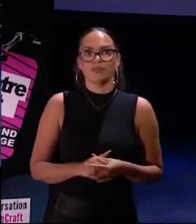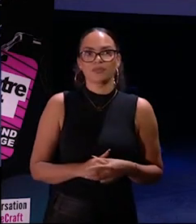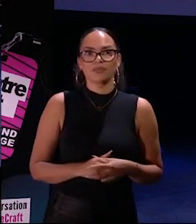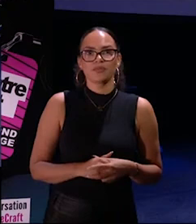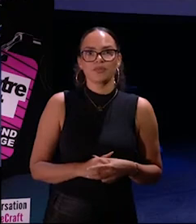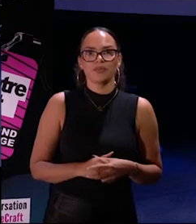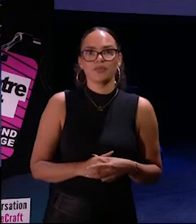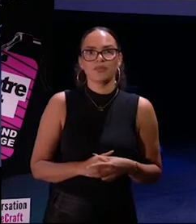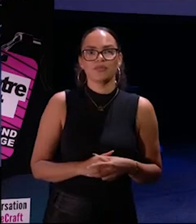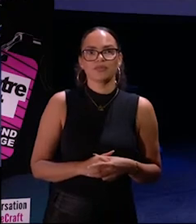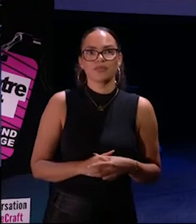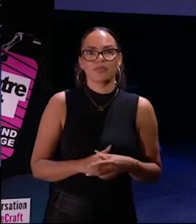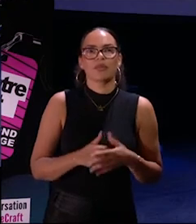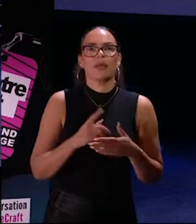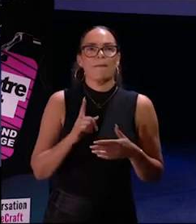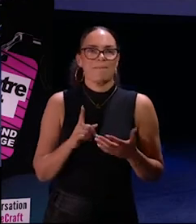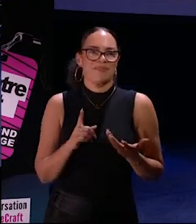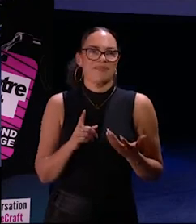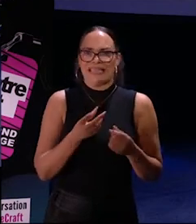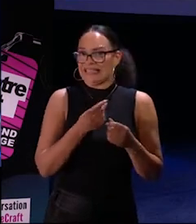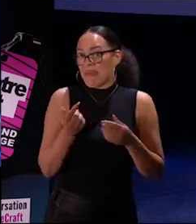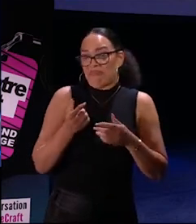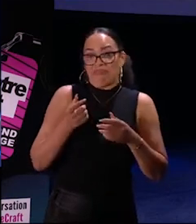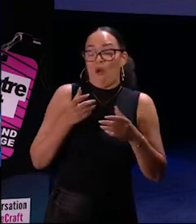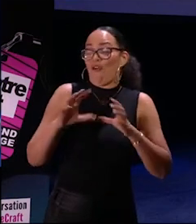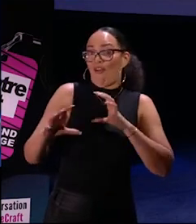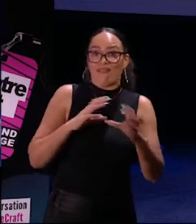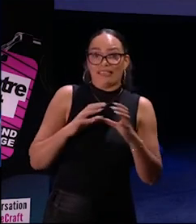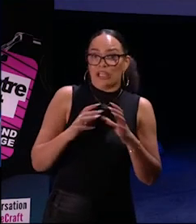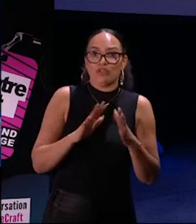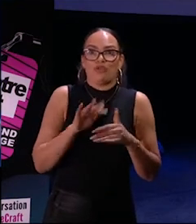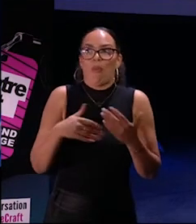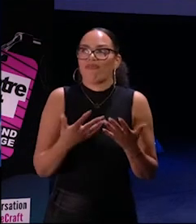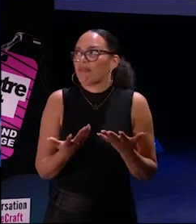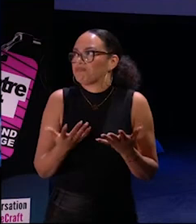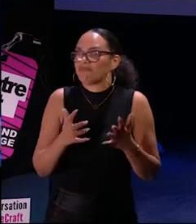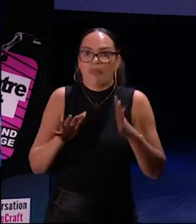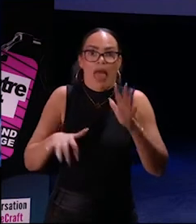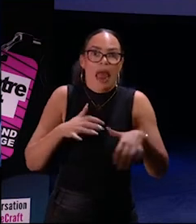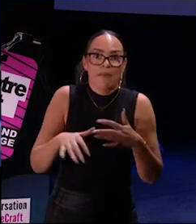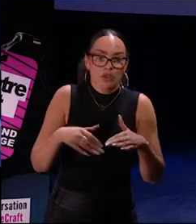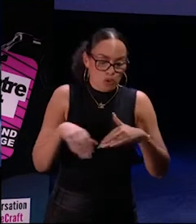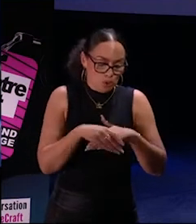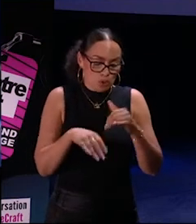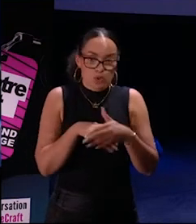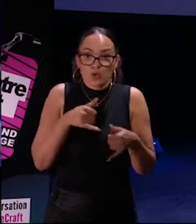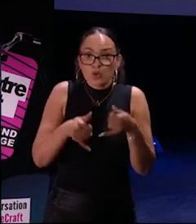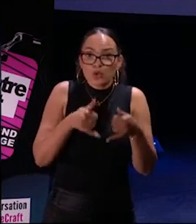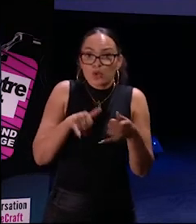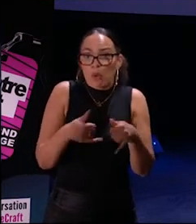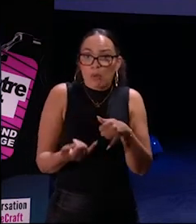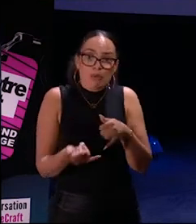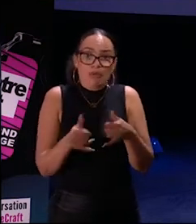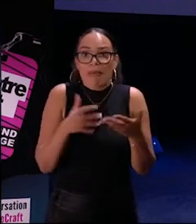their shoes, their animals, their like the whatever room we're in. At one point I had a networking event that